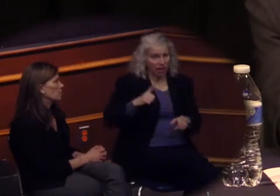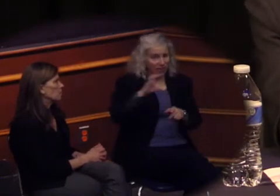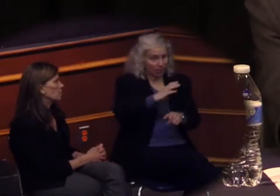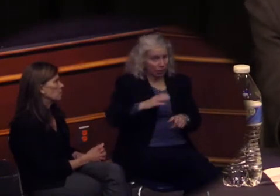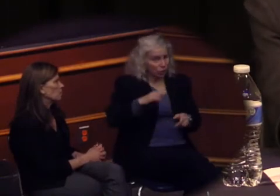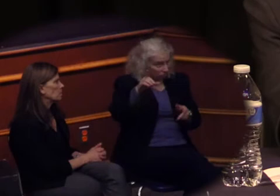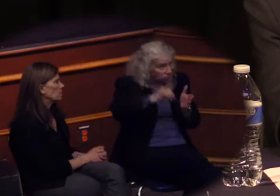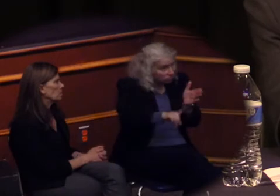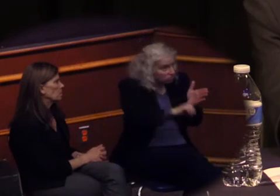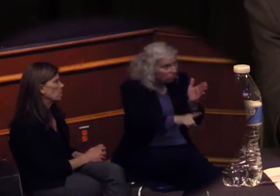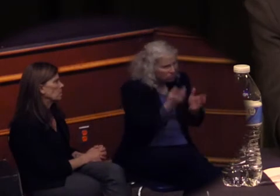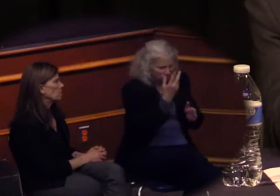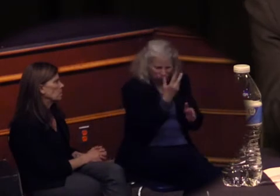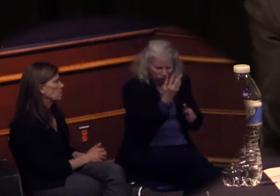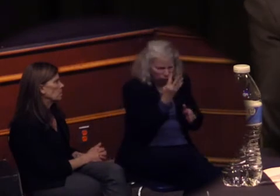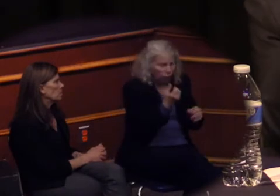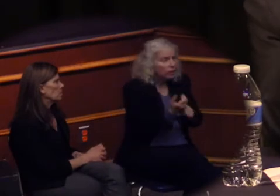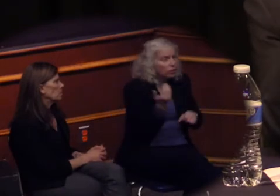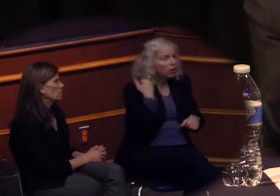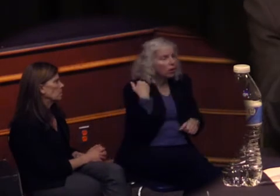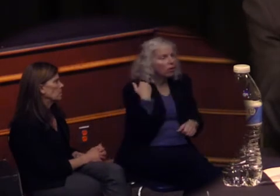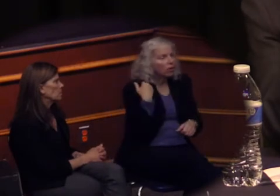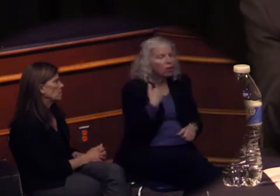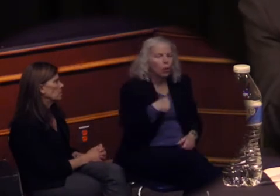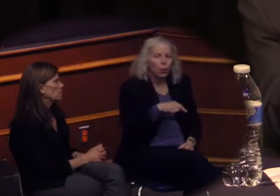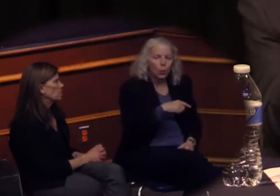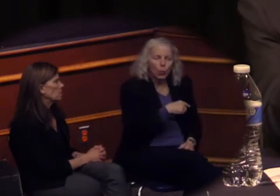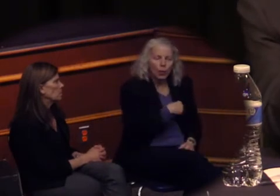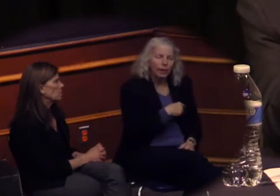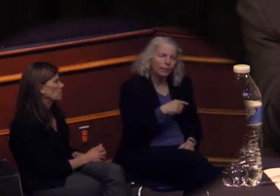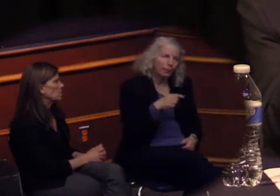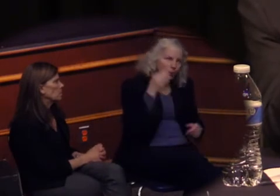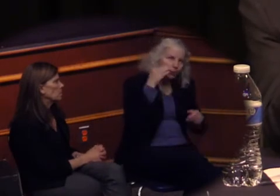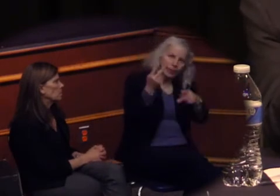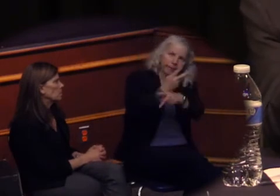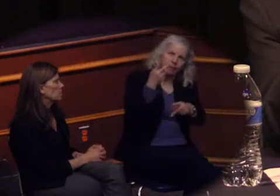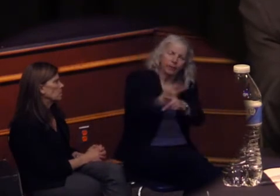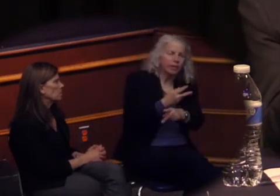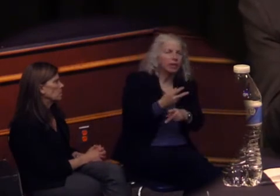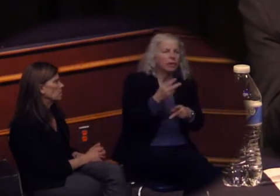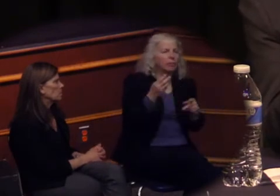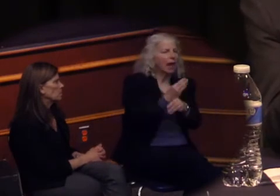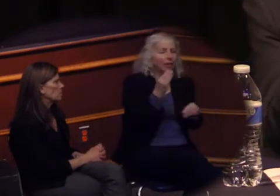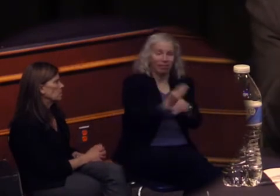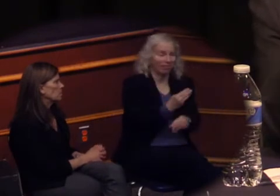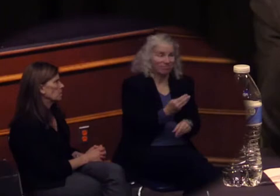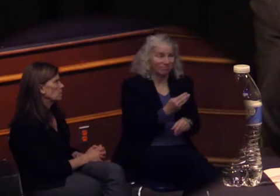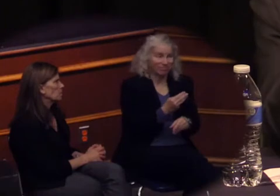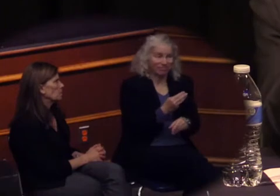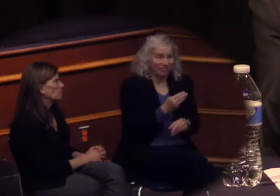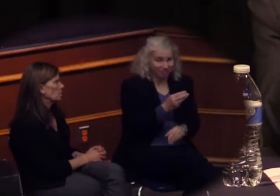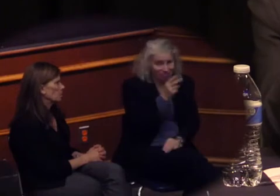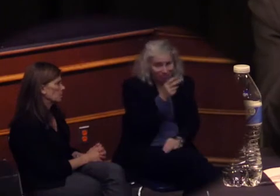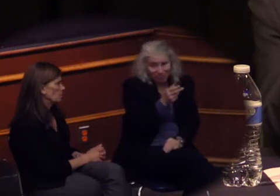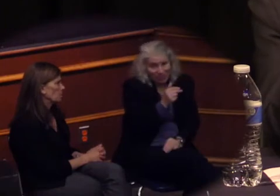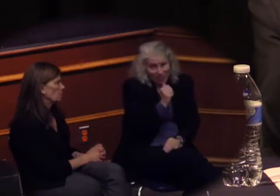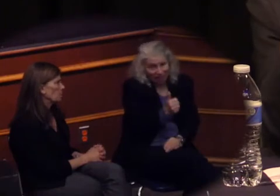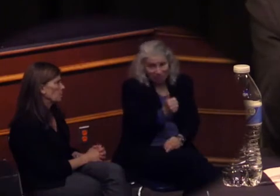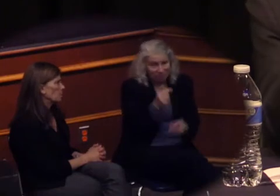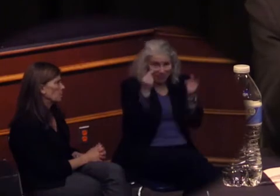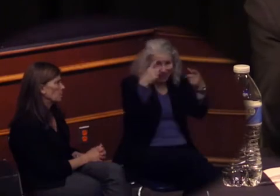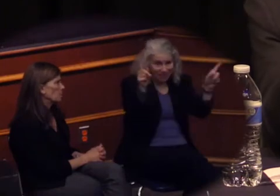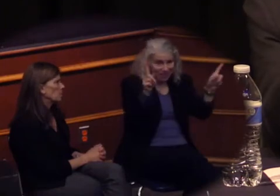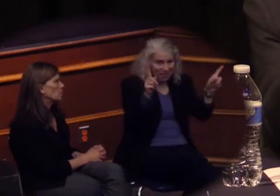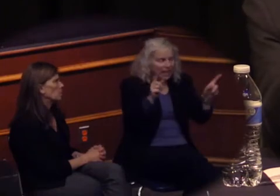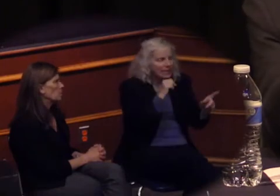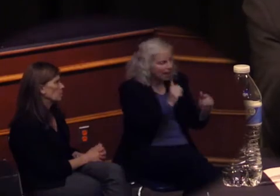this a couple of years ago. We are, the formula is deficient and isn't keeping up with